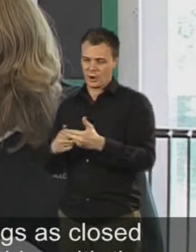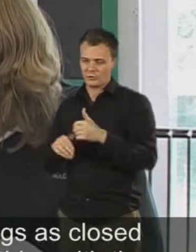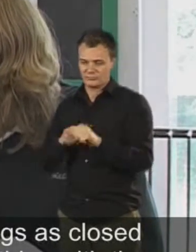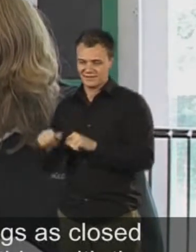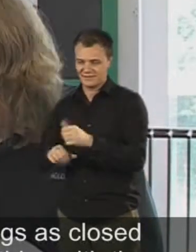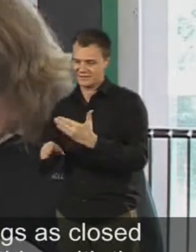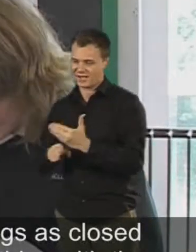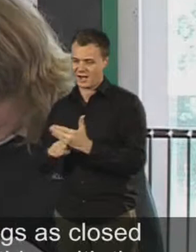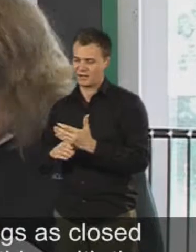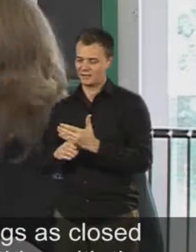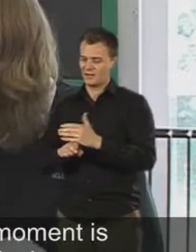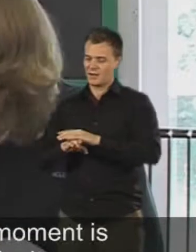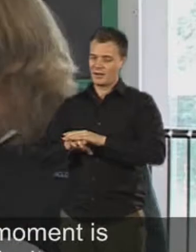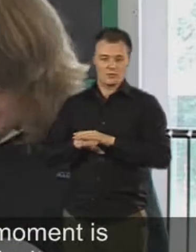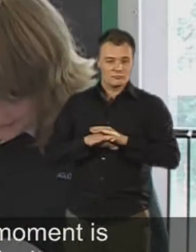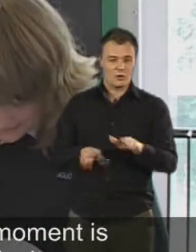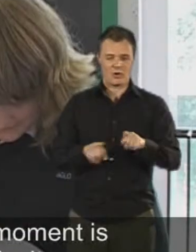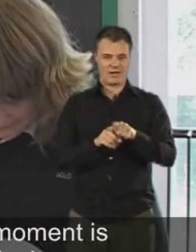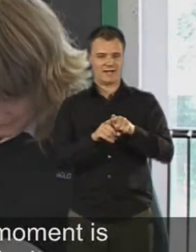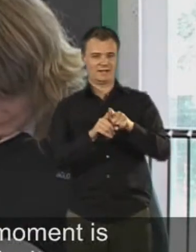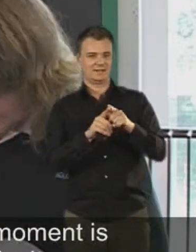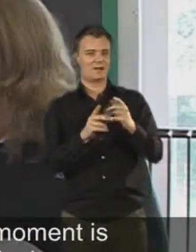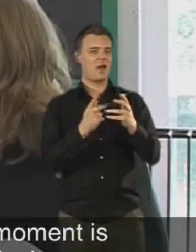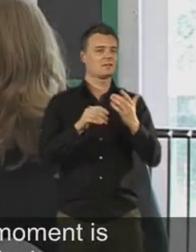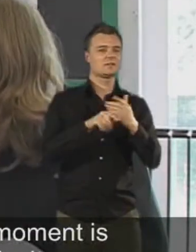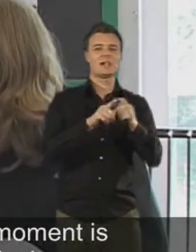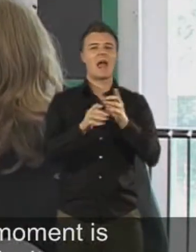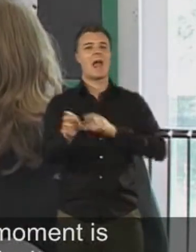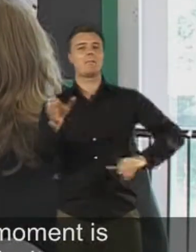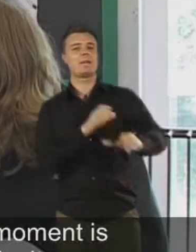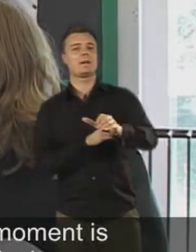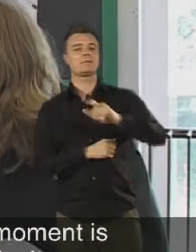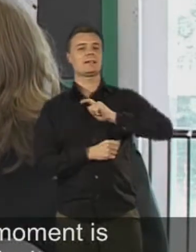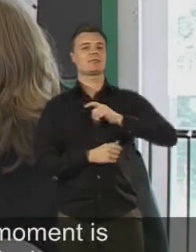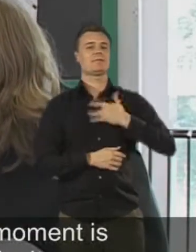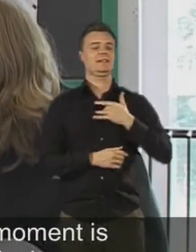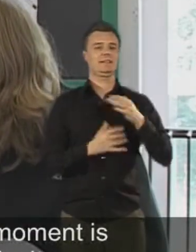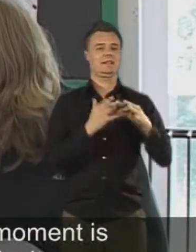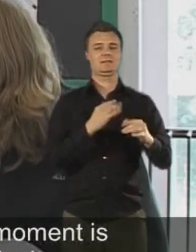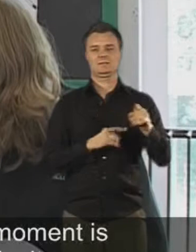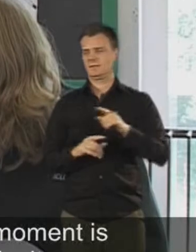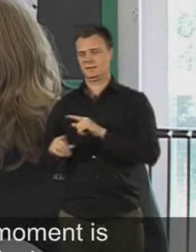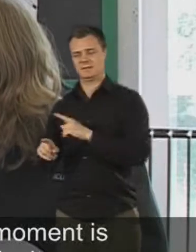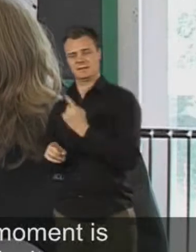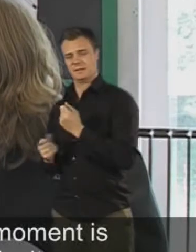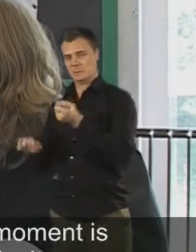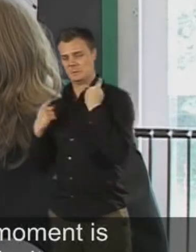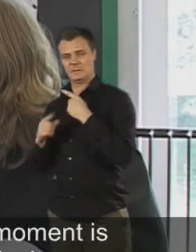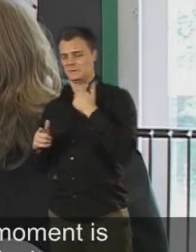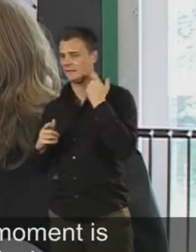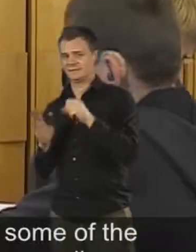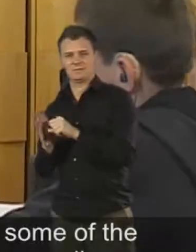rather than empathise with a character's feelings, which at the moment something she finds incredibly difficult.